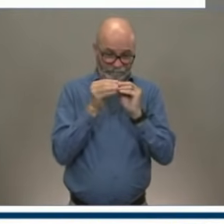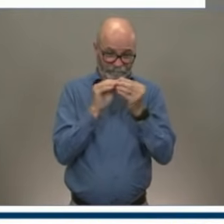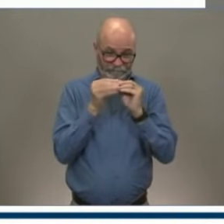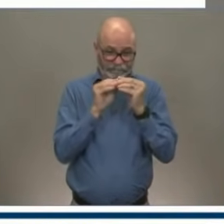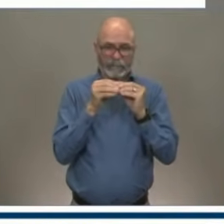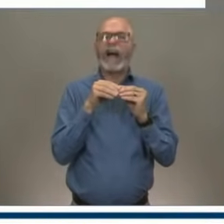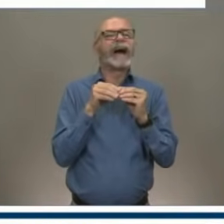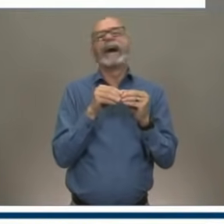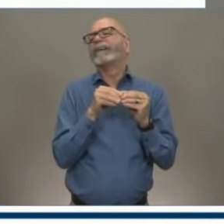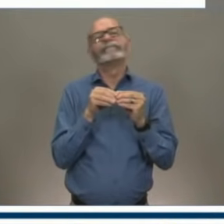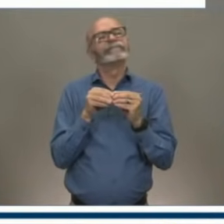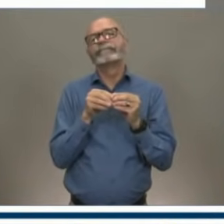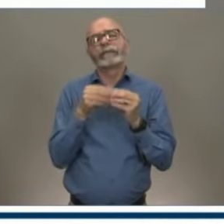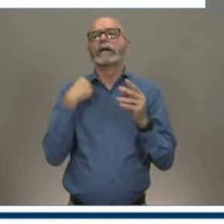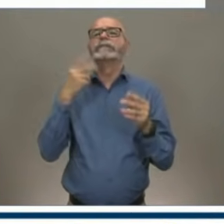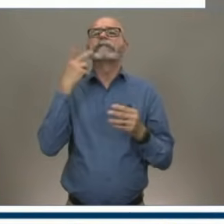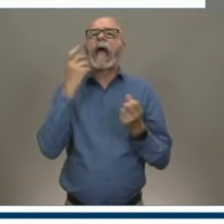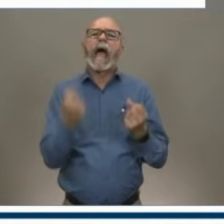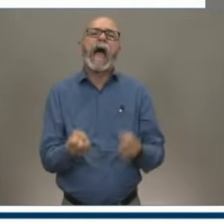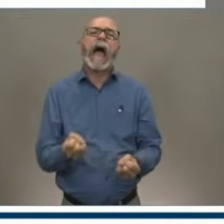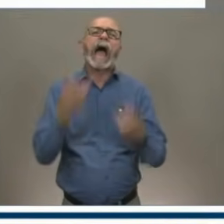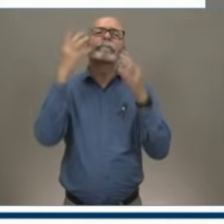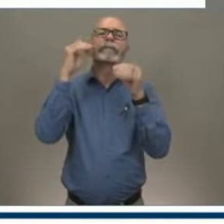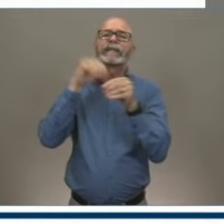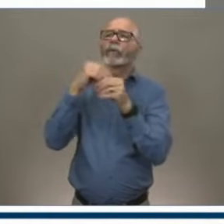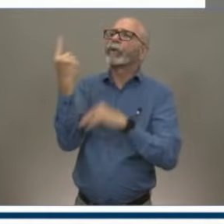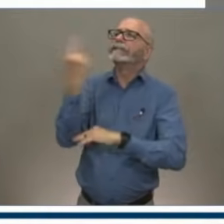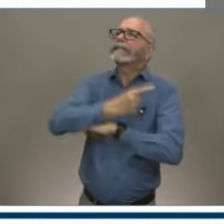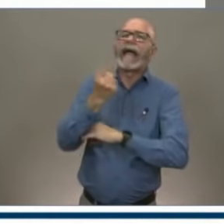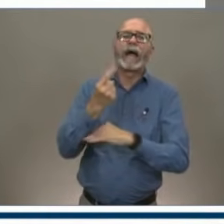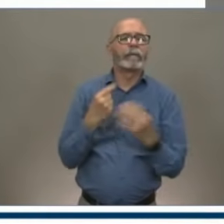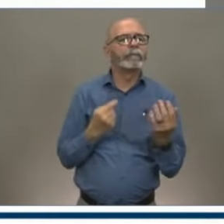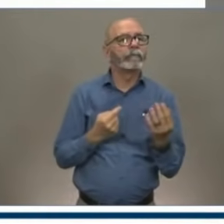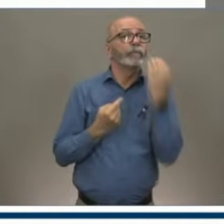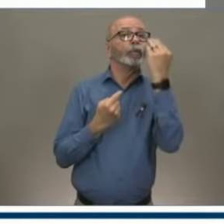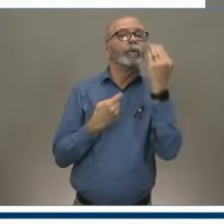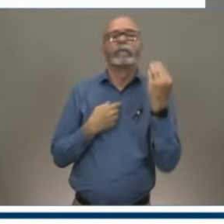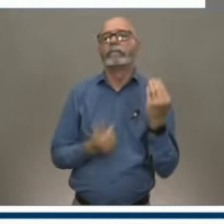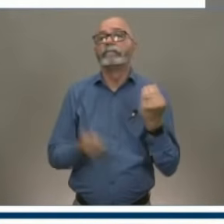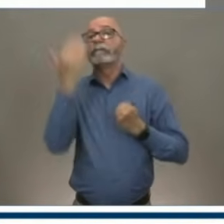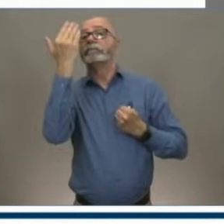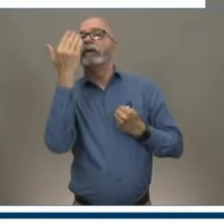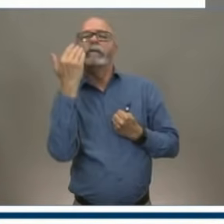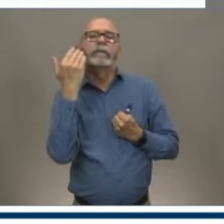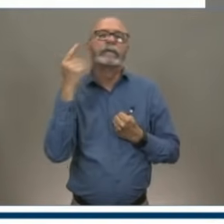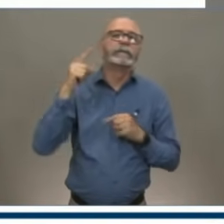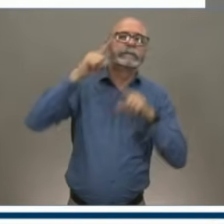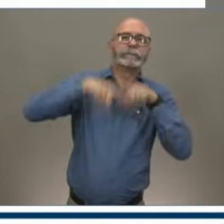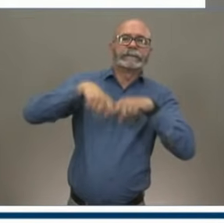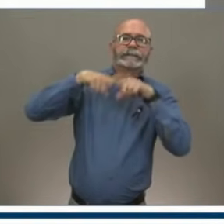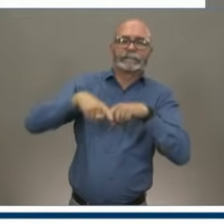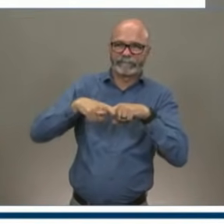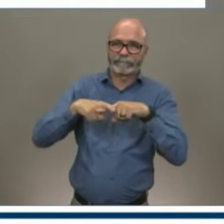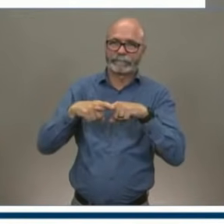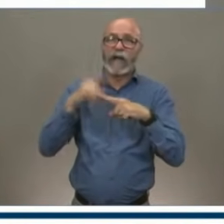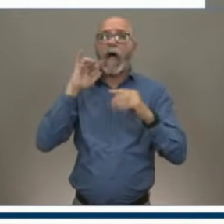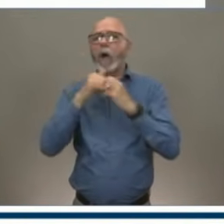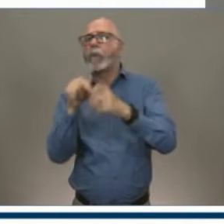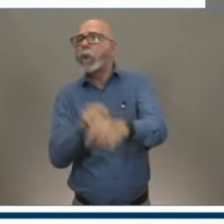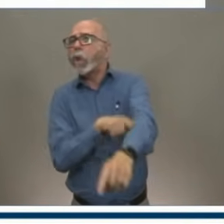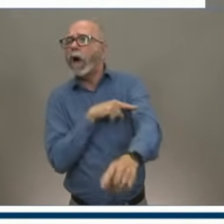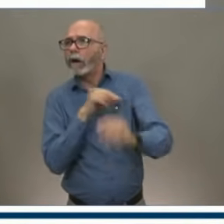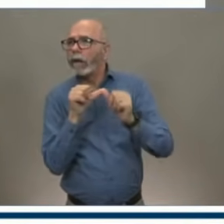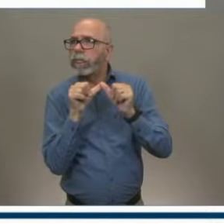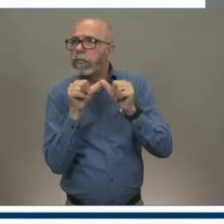number of daily cases. We look at things like the number of what is the doubling time? What is the time it takes to double our number of